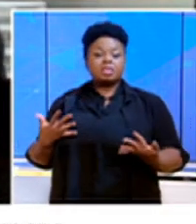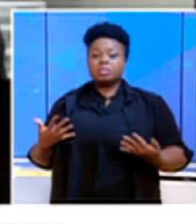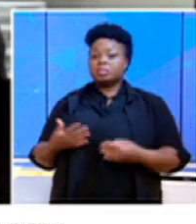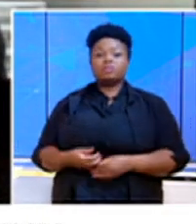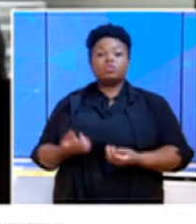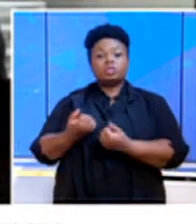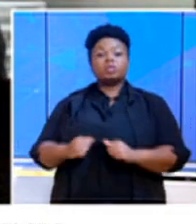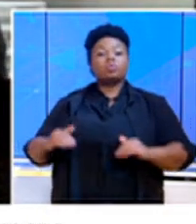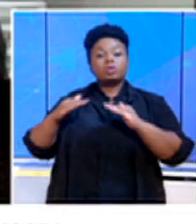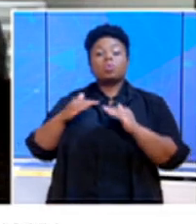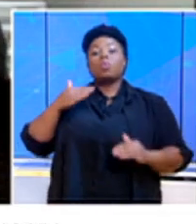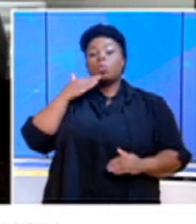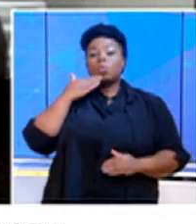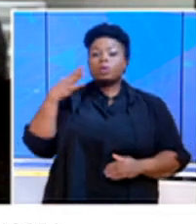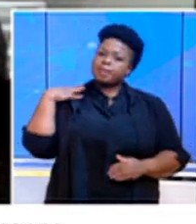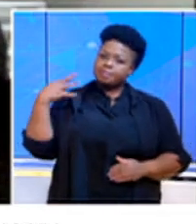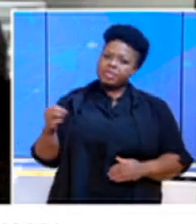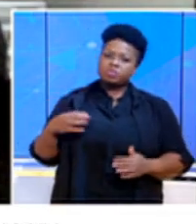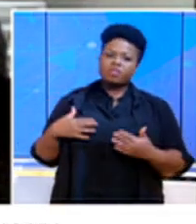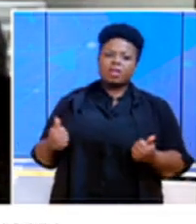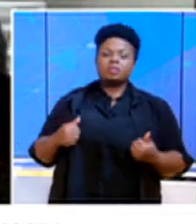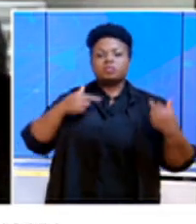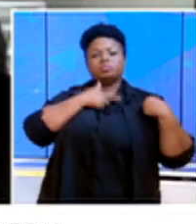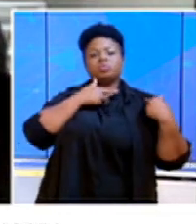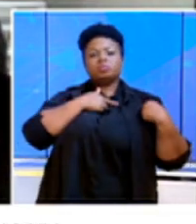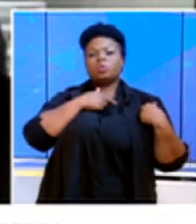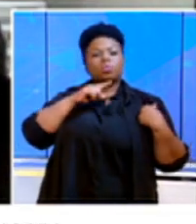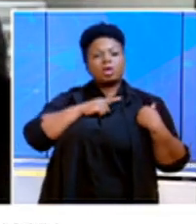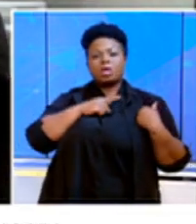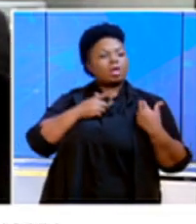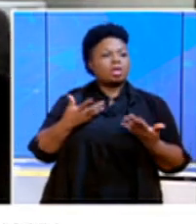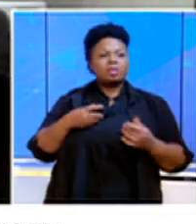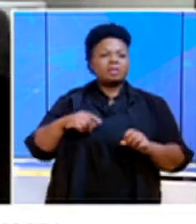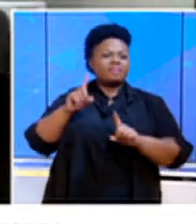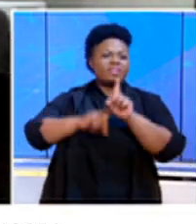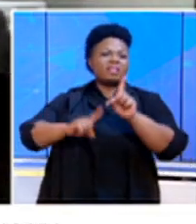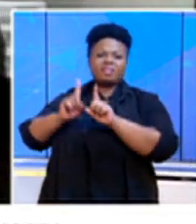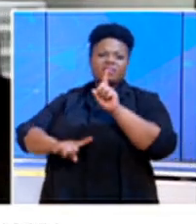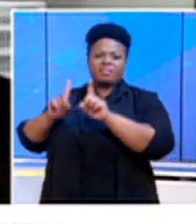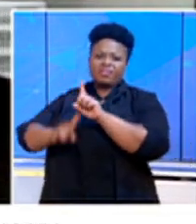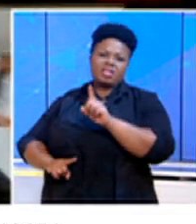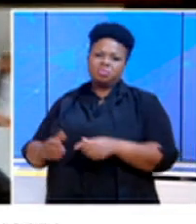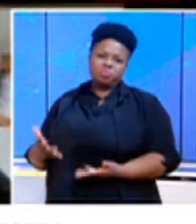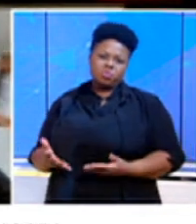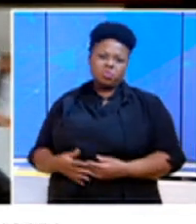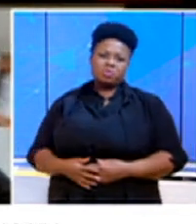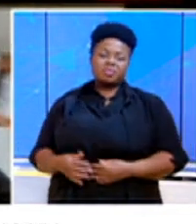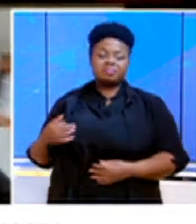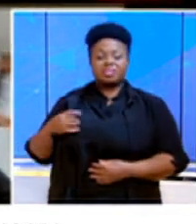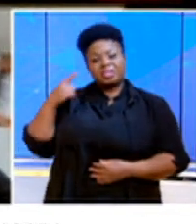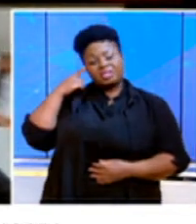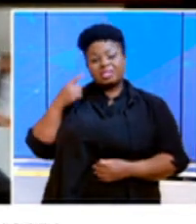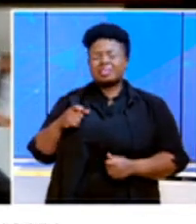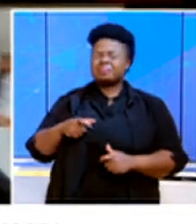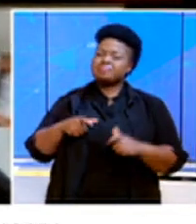democratic societies, the Minister of Health would be held accountable for failures of this magnitude, and I think this is a very